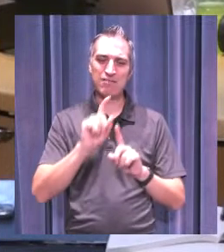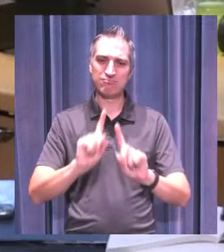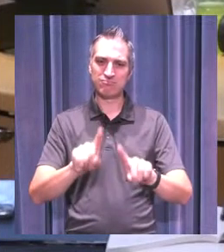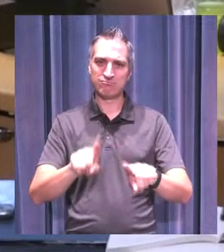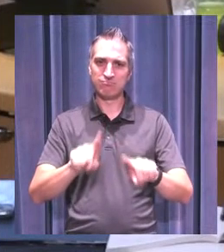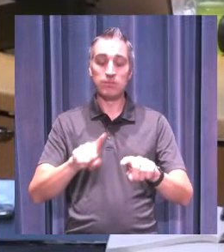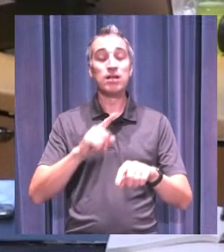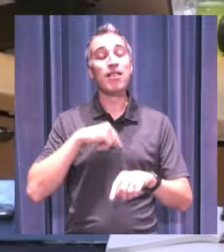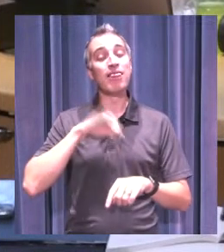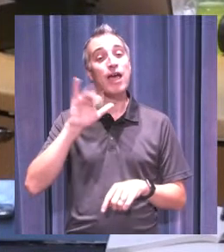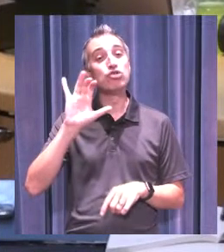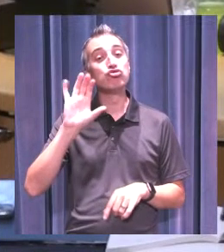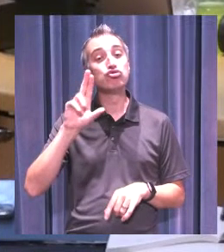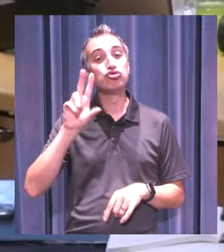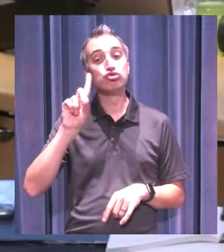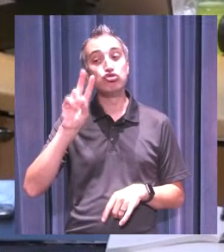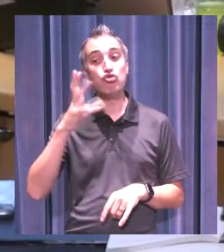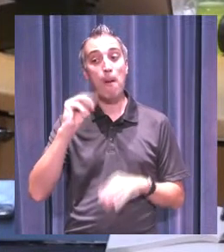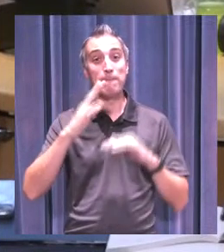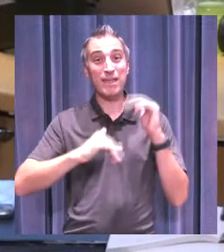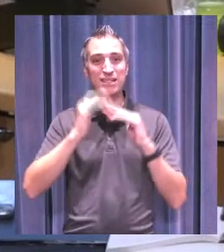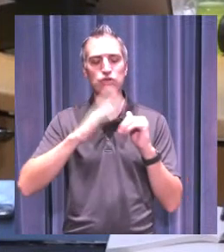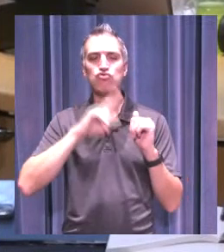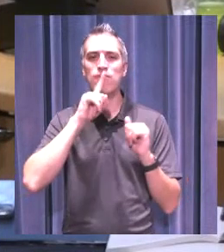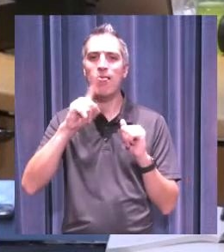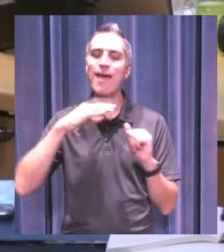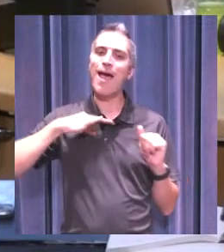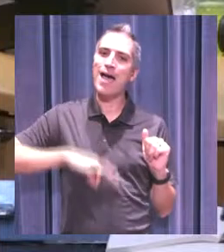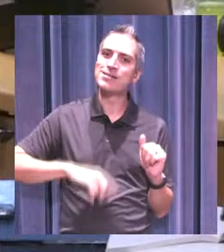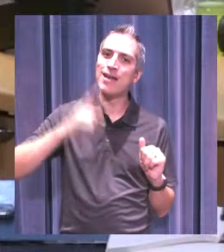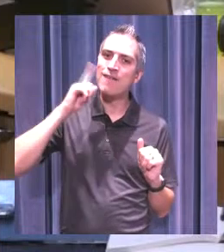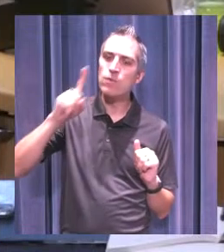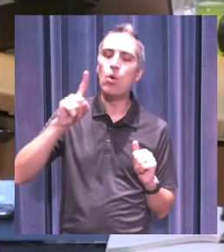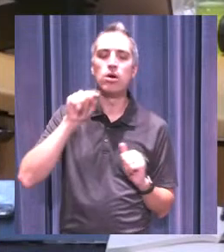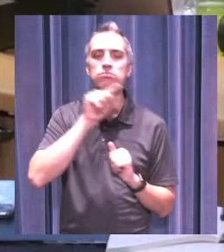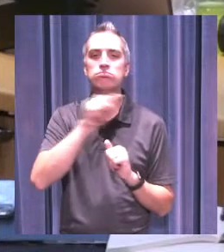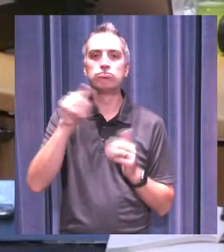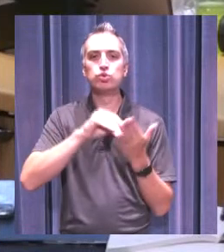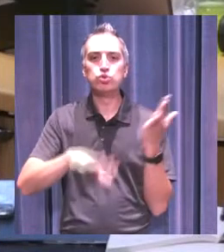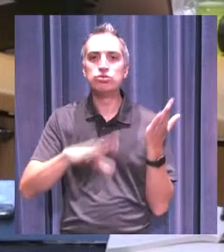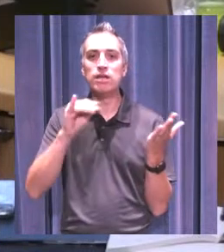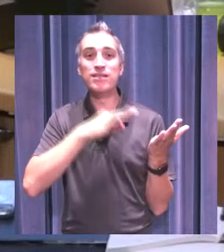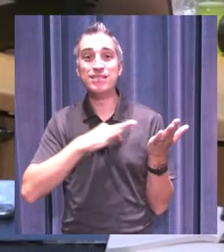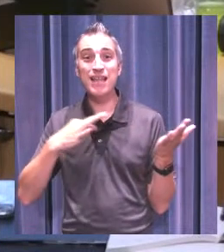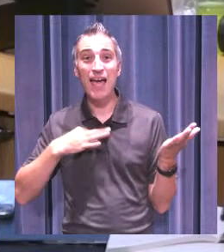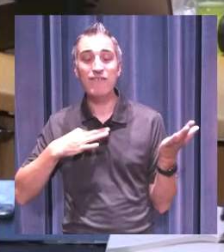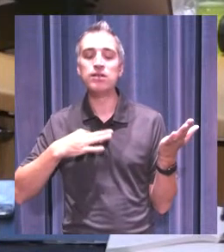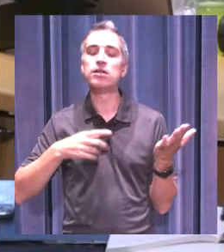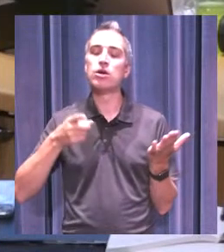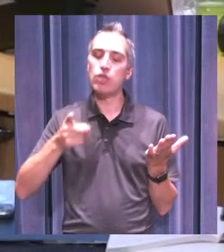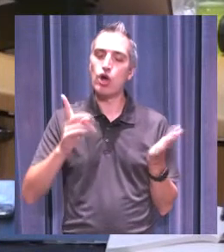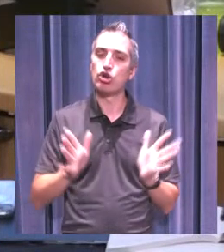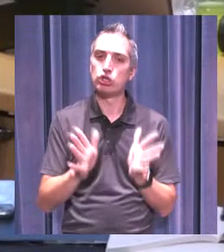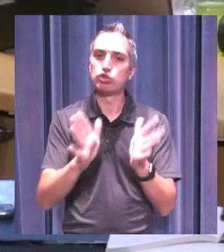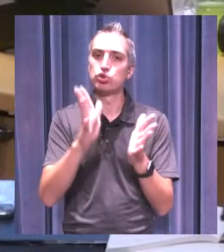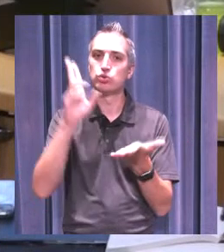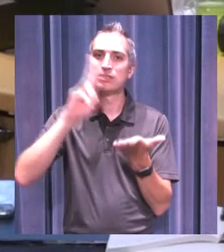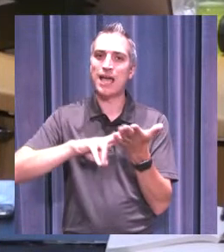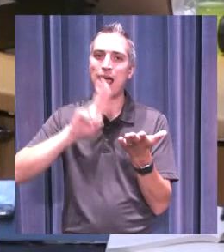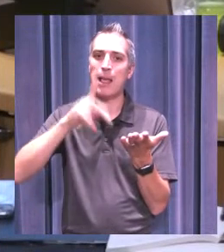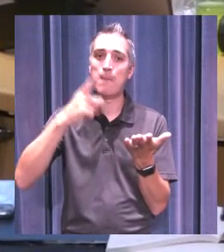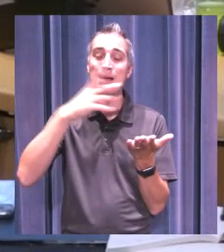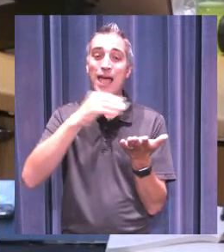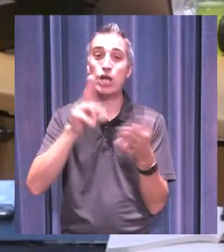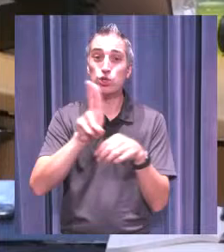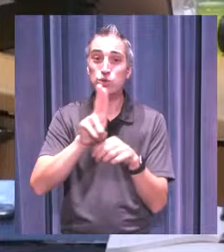campus asset for both staff and students. New employees are given a tour of the space and encouraged to sign up for use.